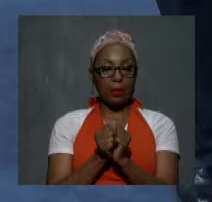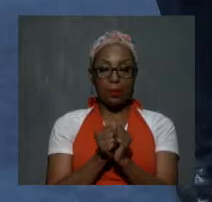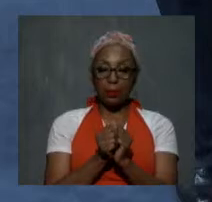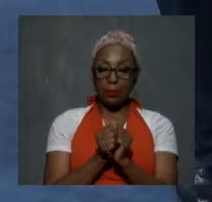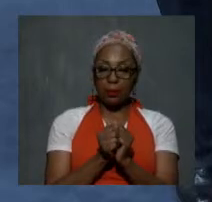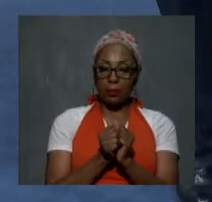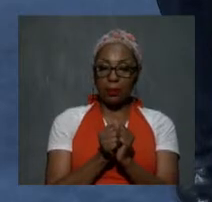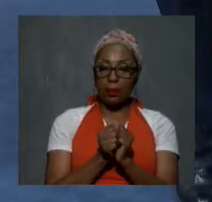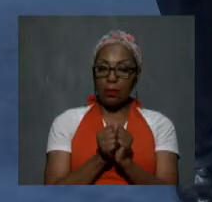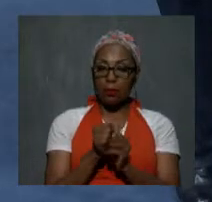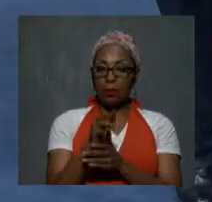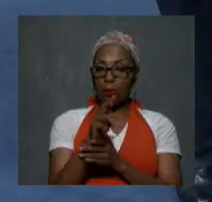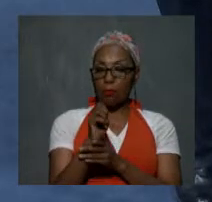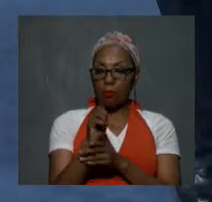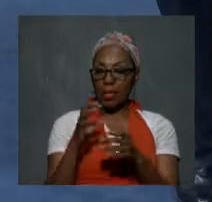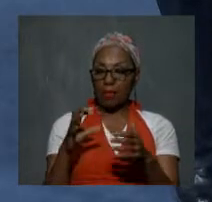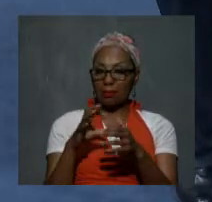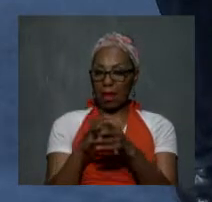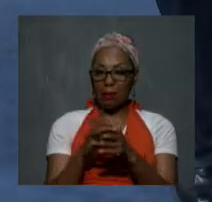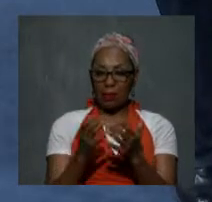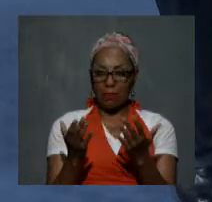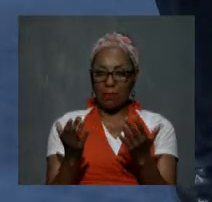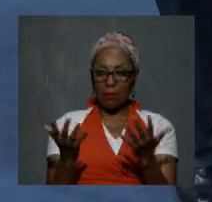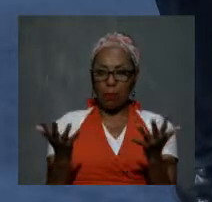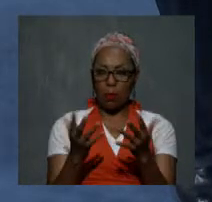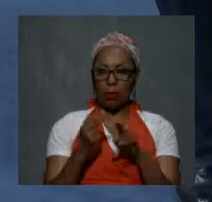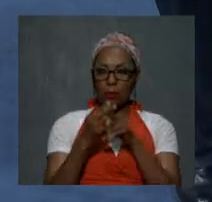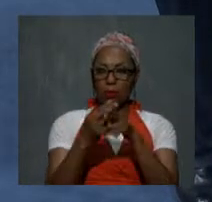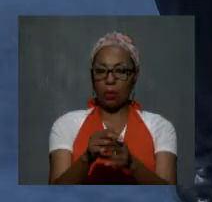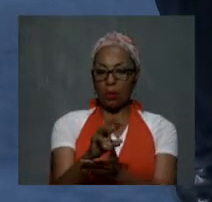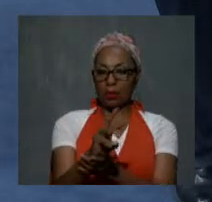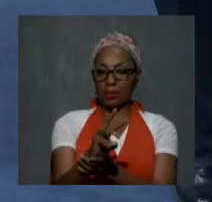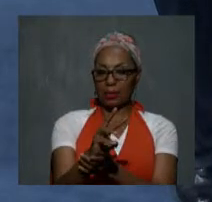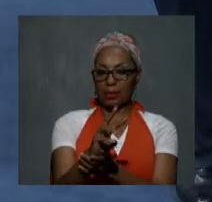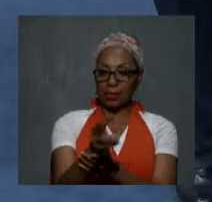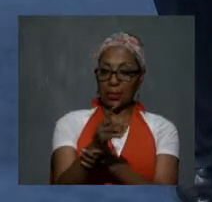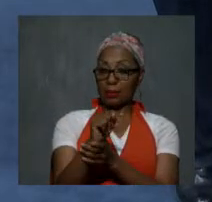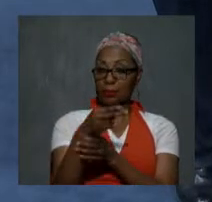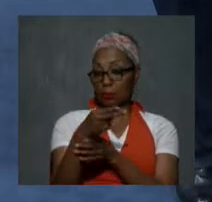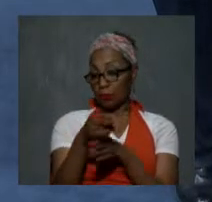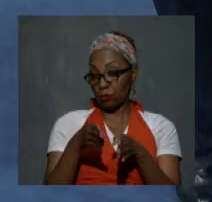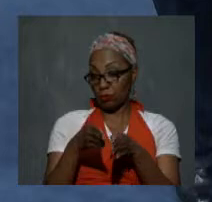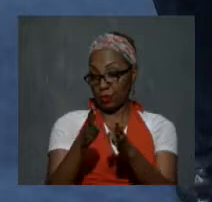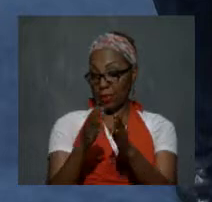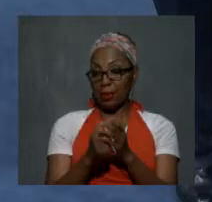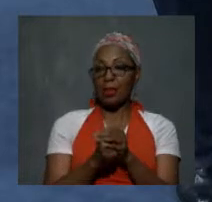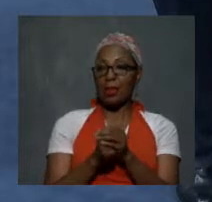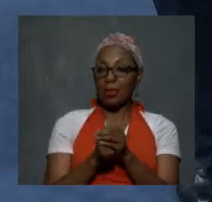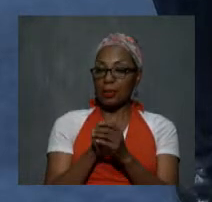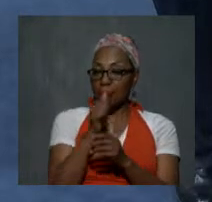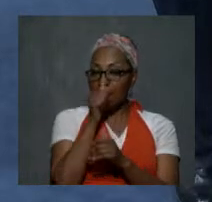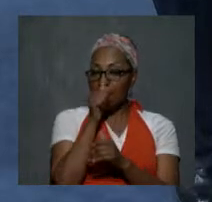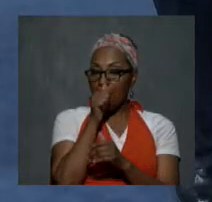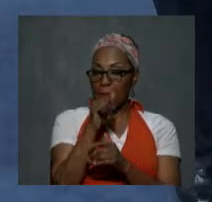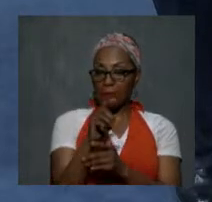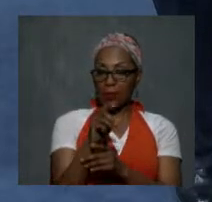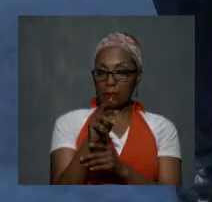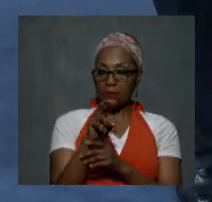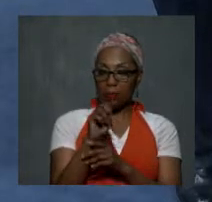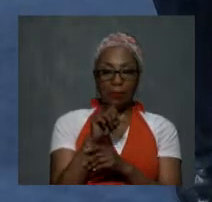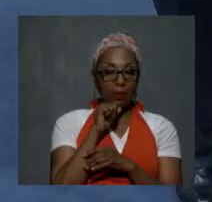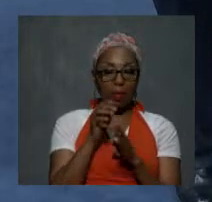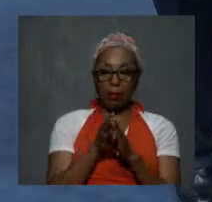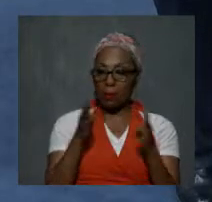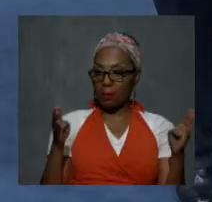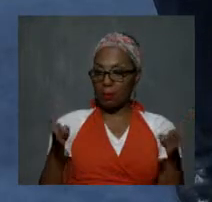the realignment of what is known as 6th Street, which is actually a private drive, not a public